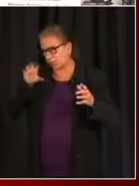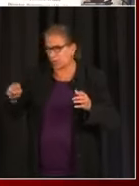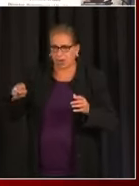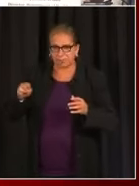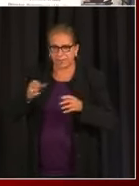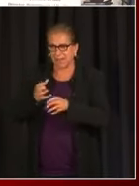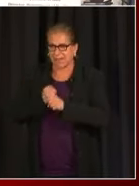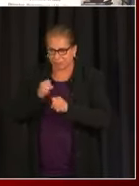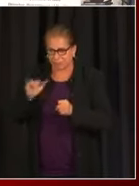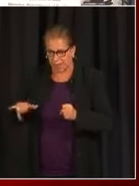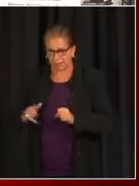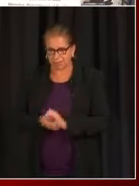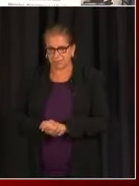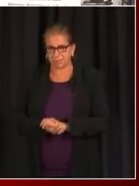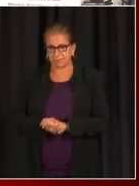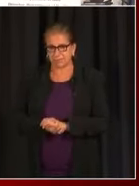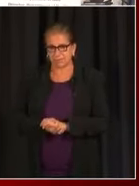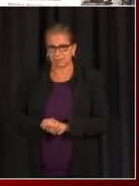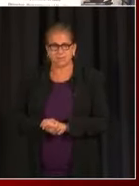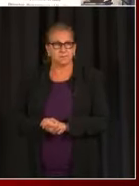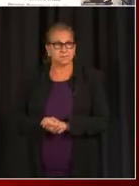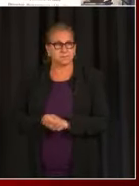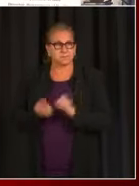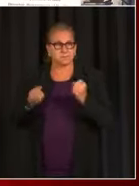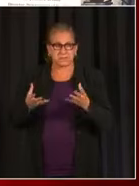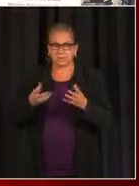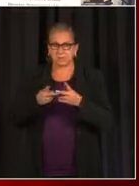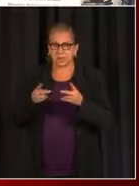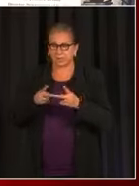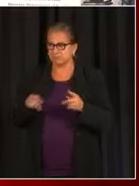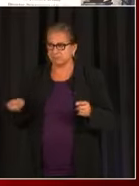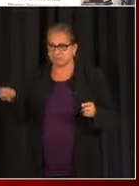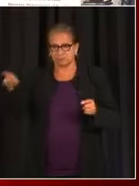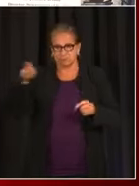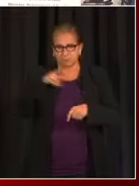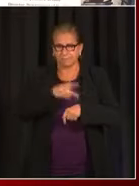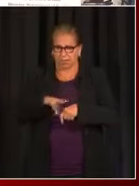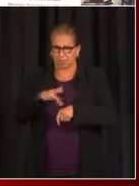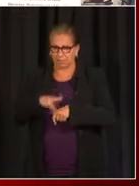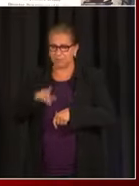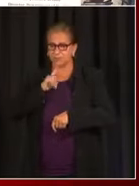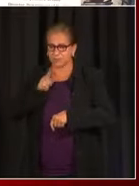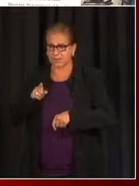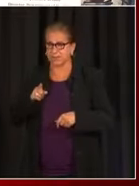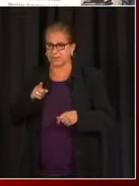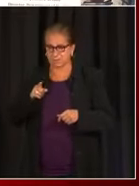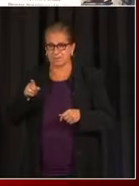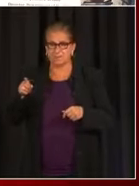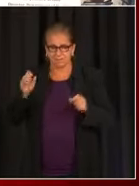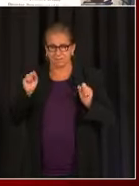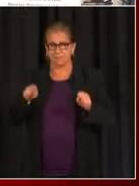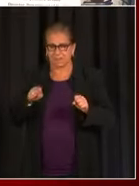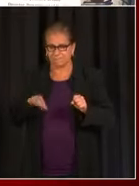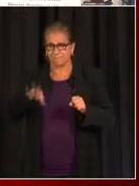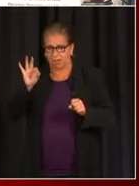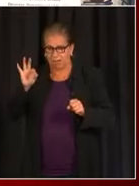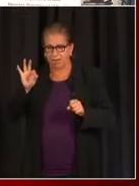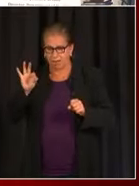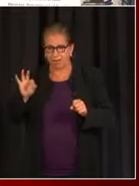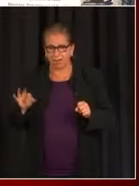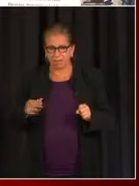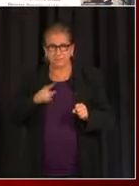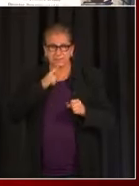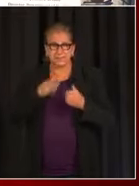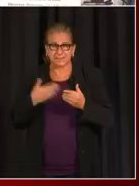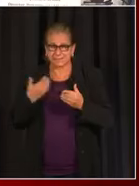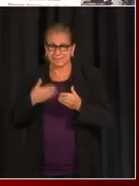that the hours of the appointments are flexible, allowing us to meet the needs of many of our working families and to make it as convenient